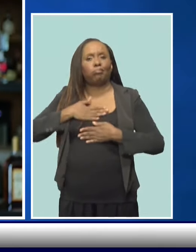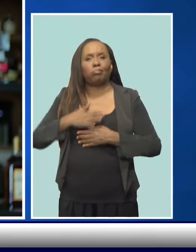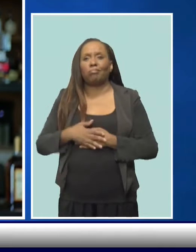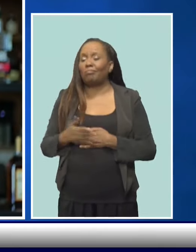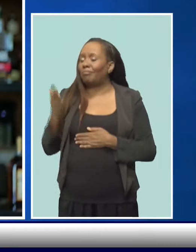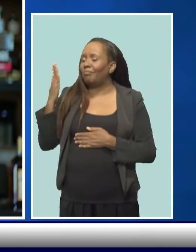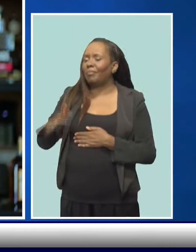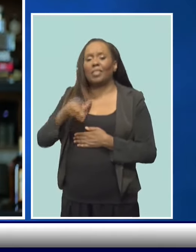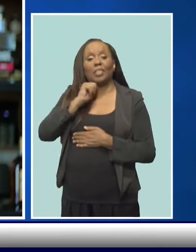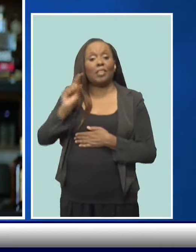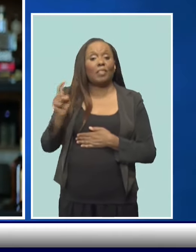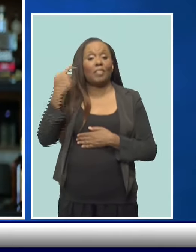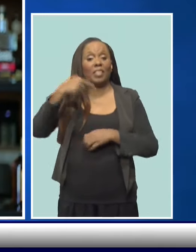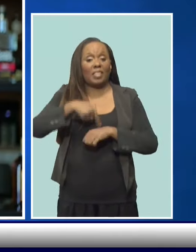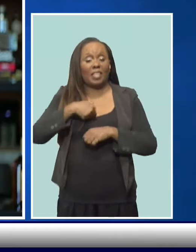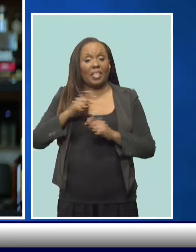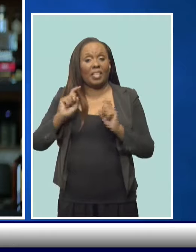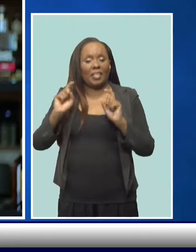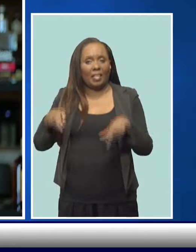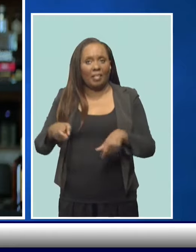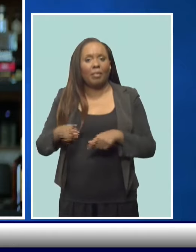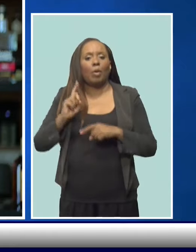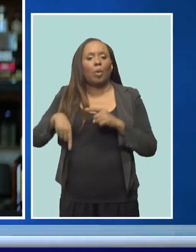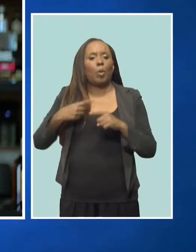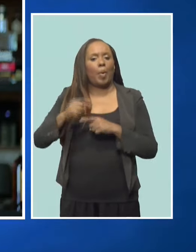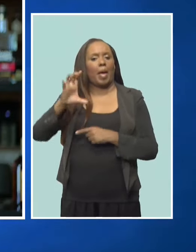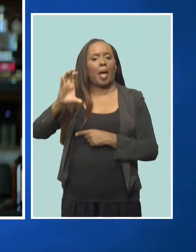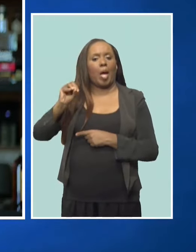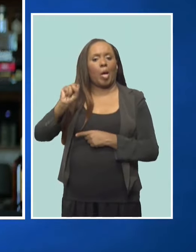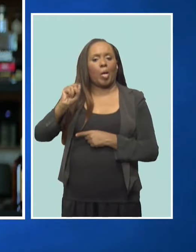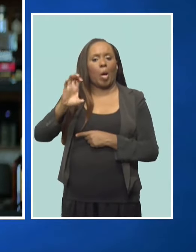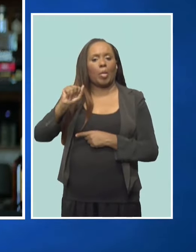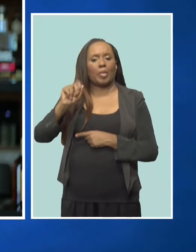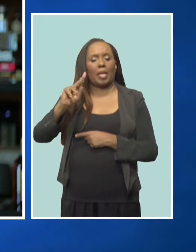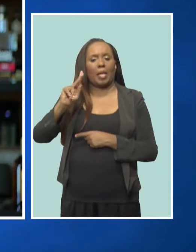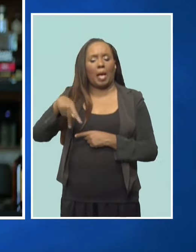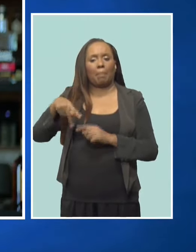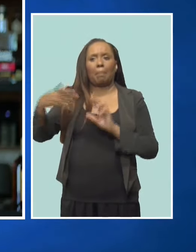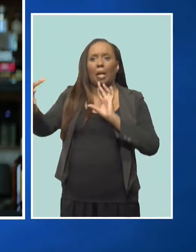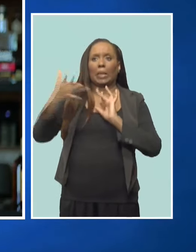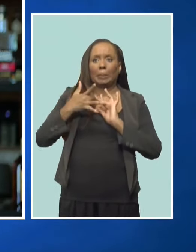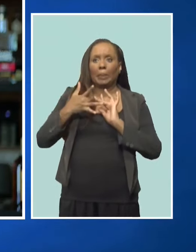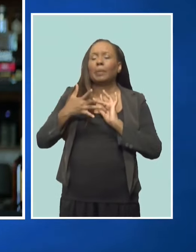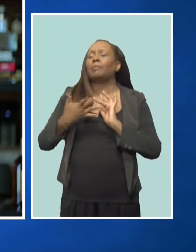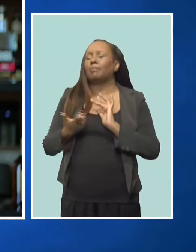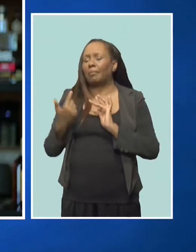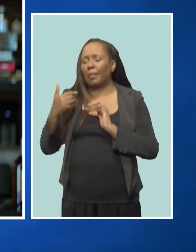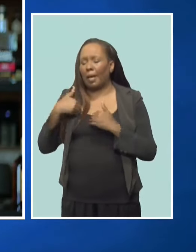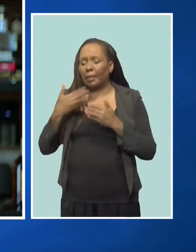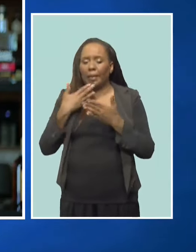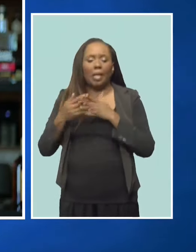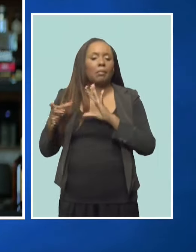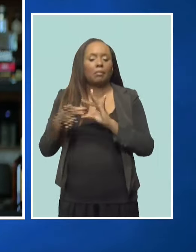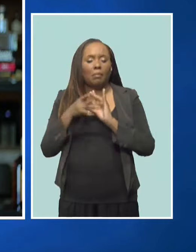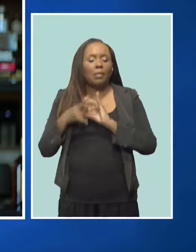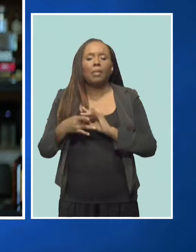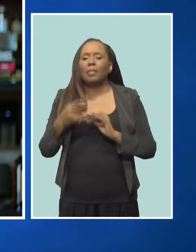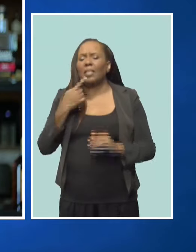I must say, when COSCAP reached out to us with this endeavor, because of our working relationship, the answer to this would have been